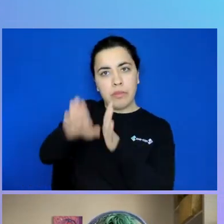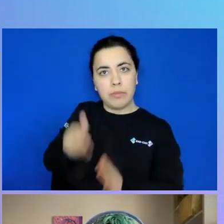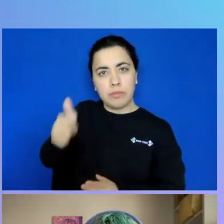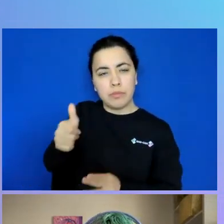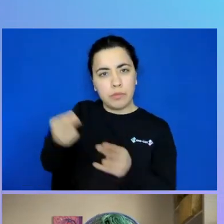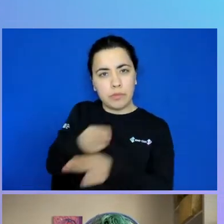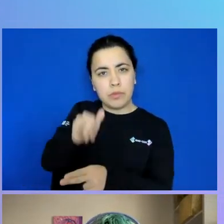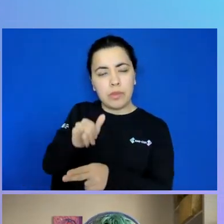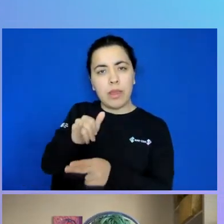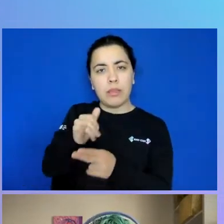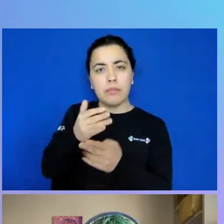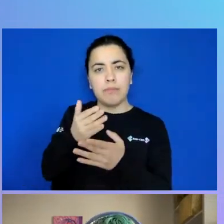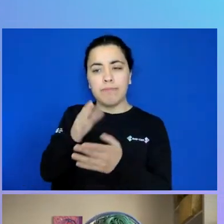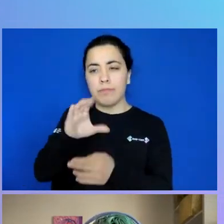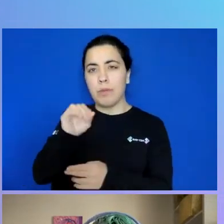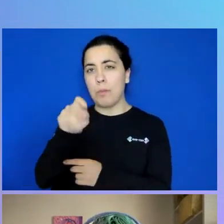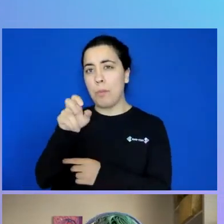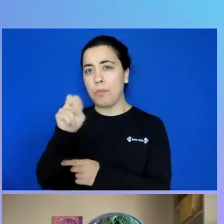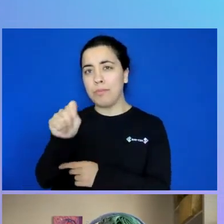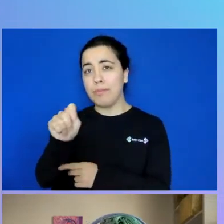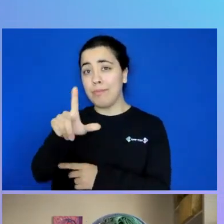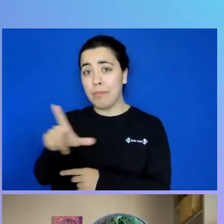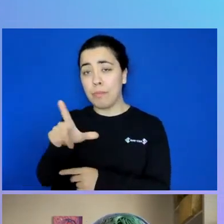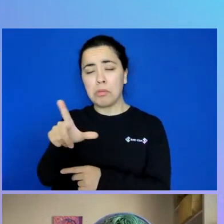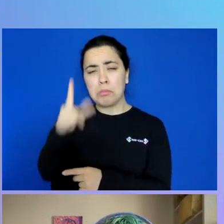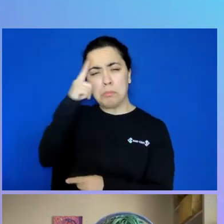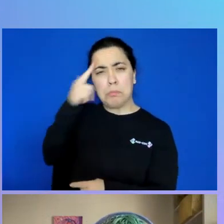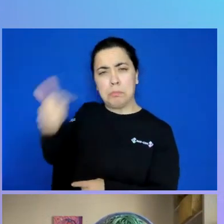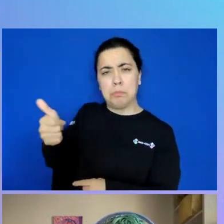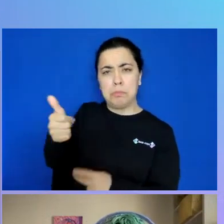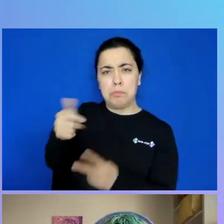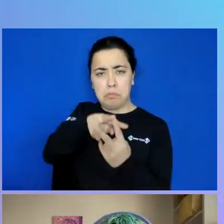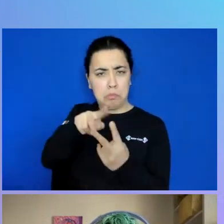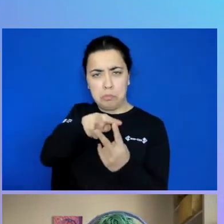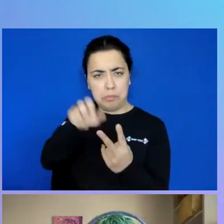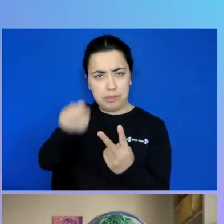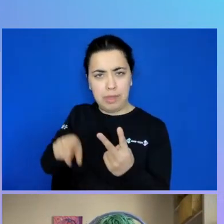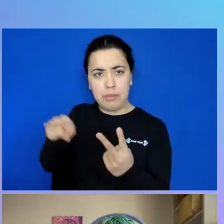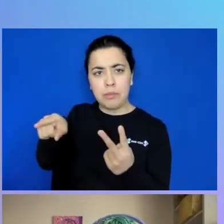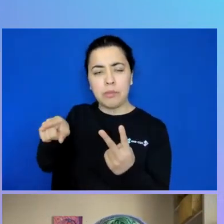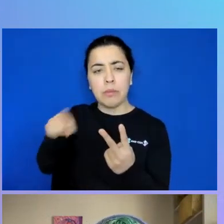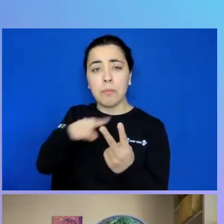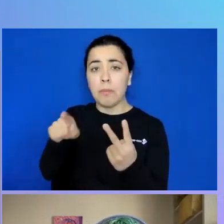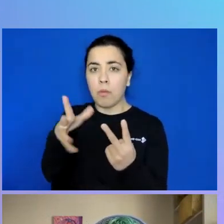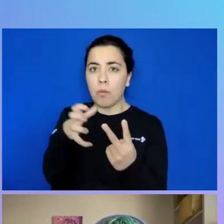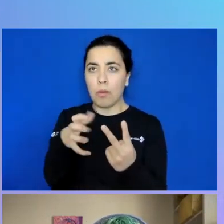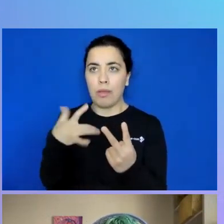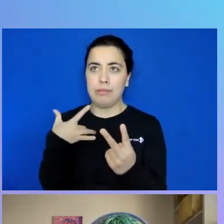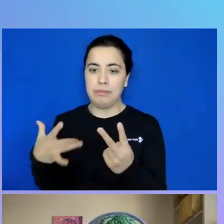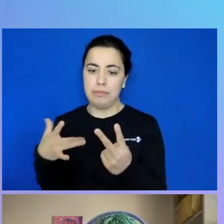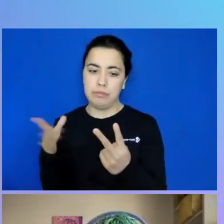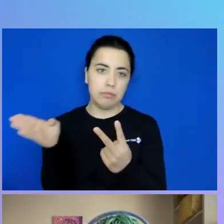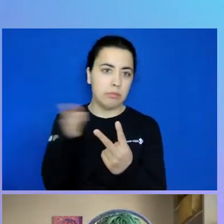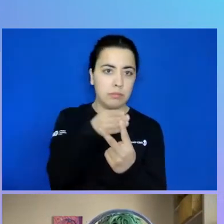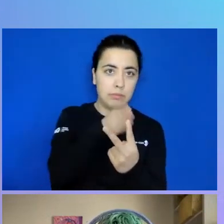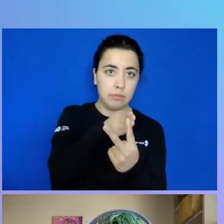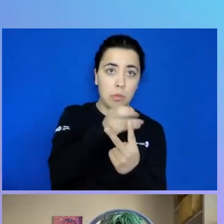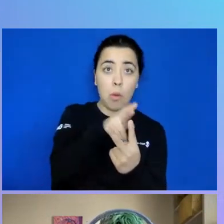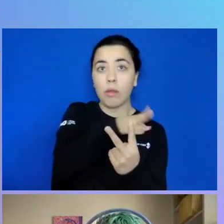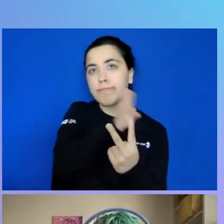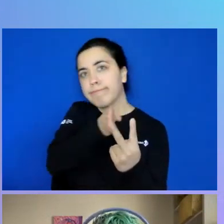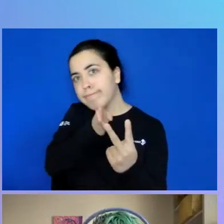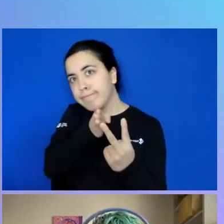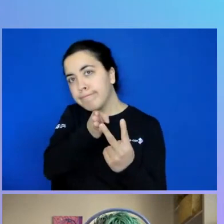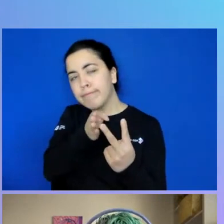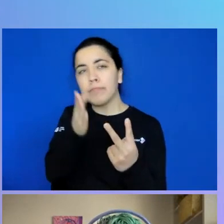component library the option to use either of those. But we do want to default to one of them, so that way we know that at least there is